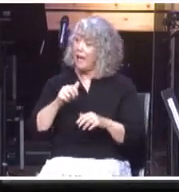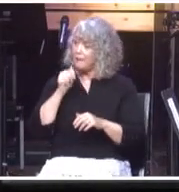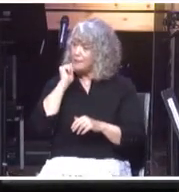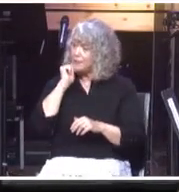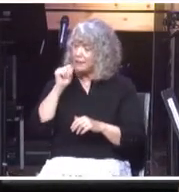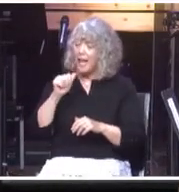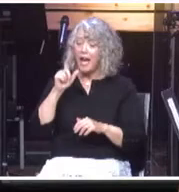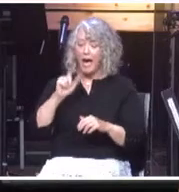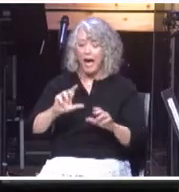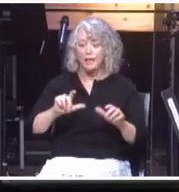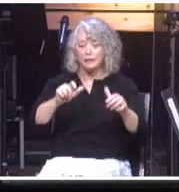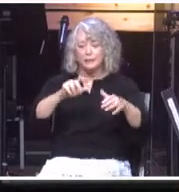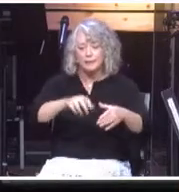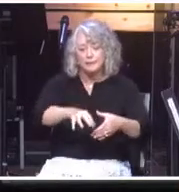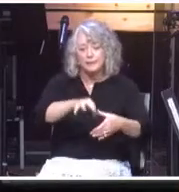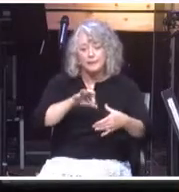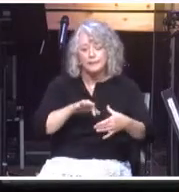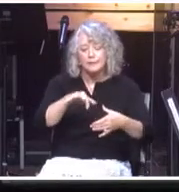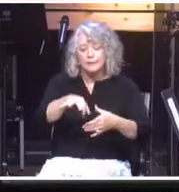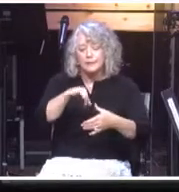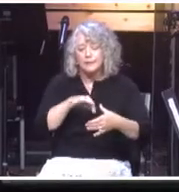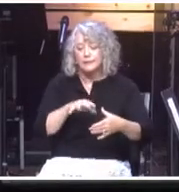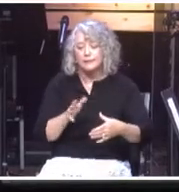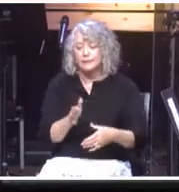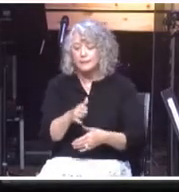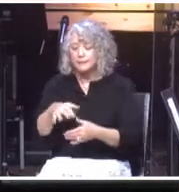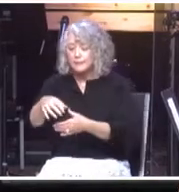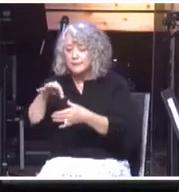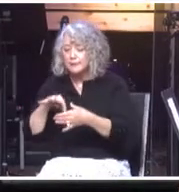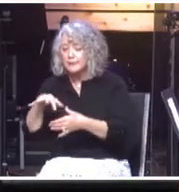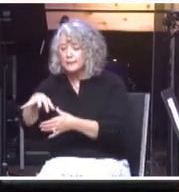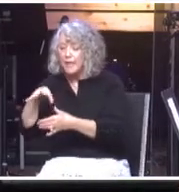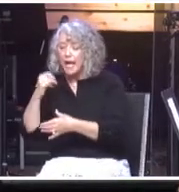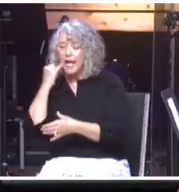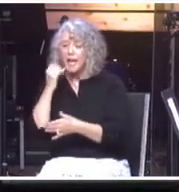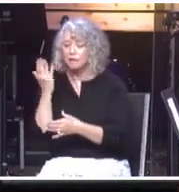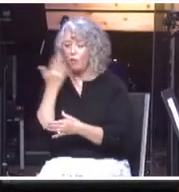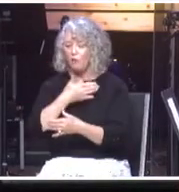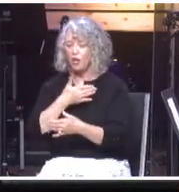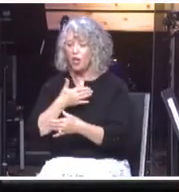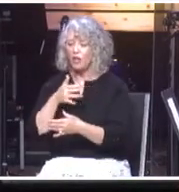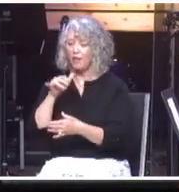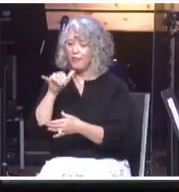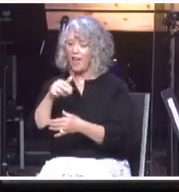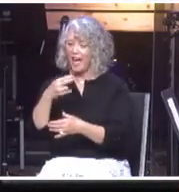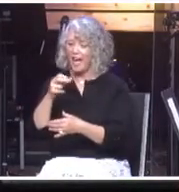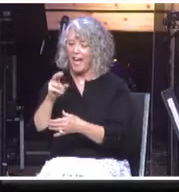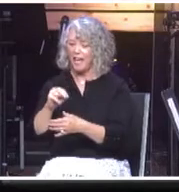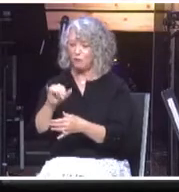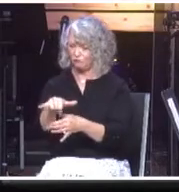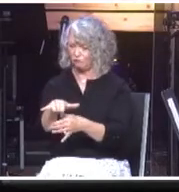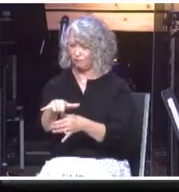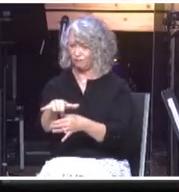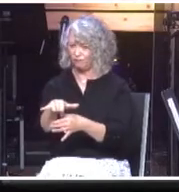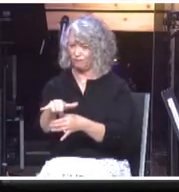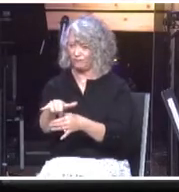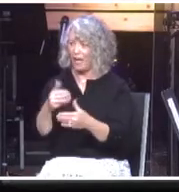daily, because if they weren't, then a hen might become a setter. Unless you have chickens,